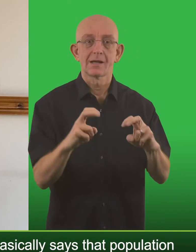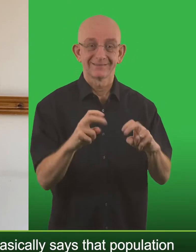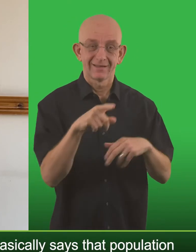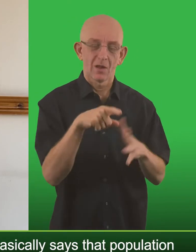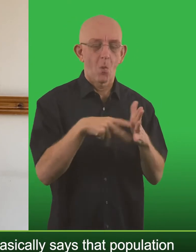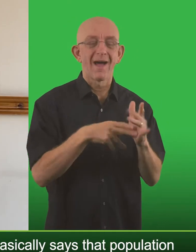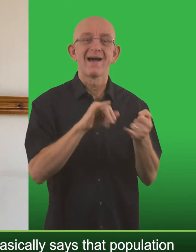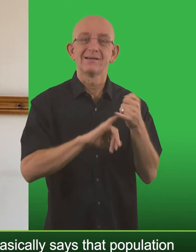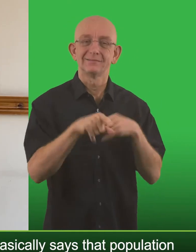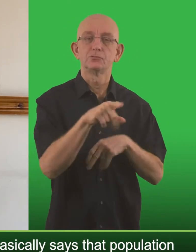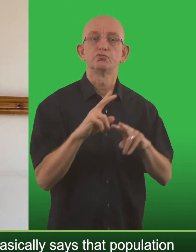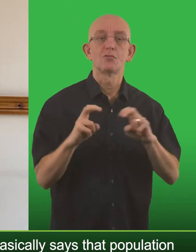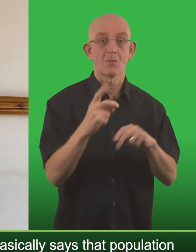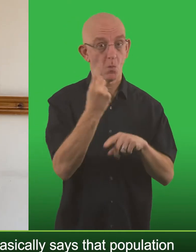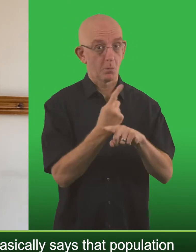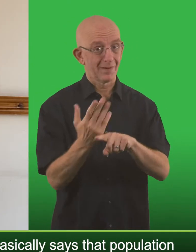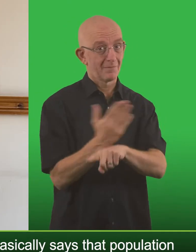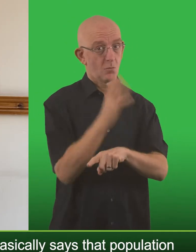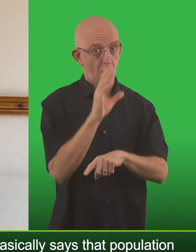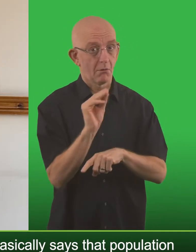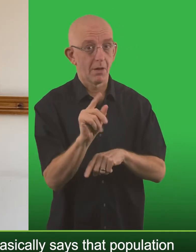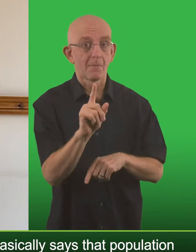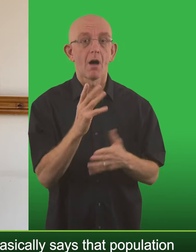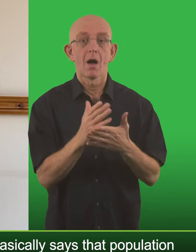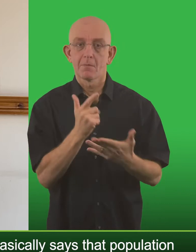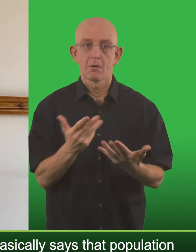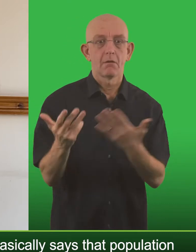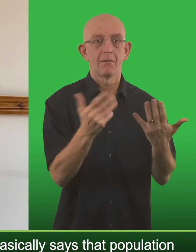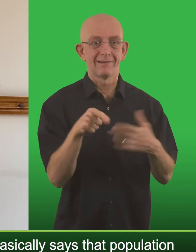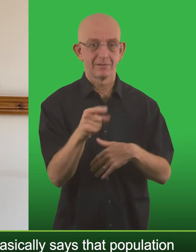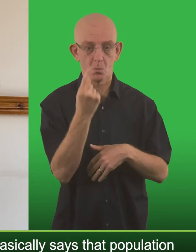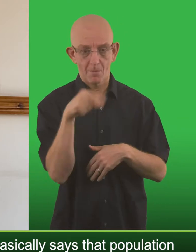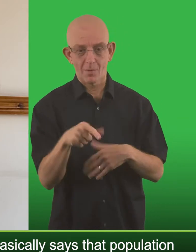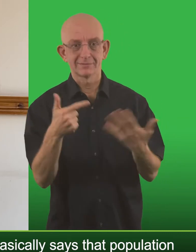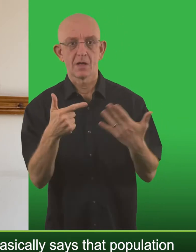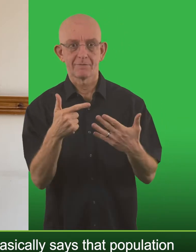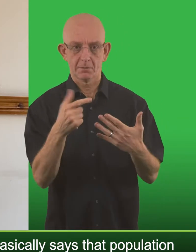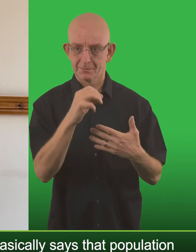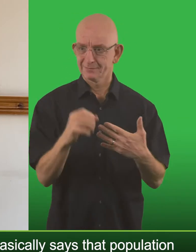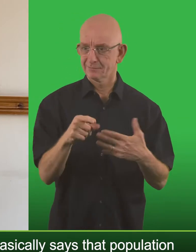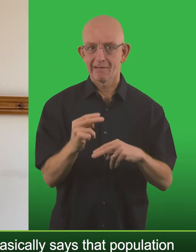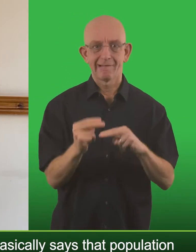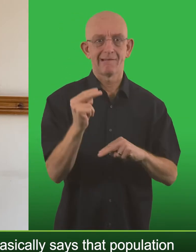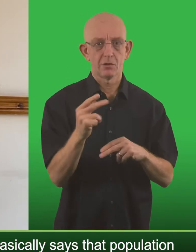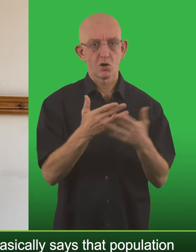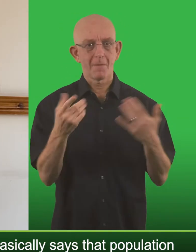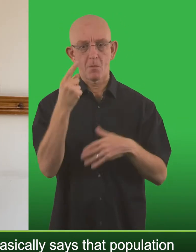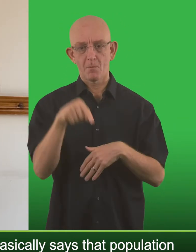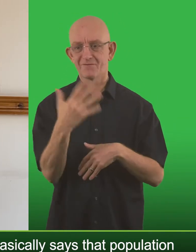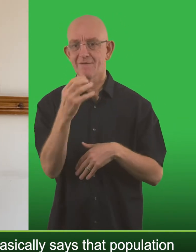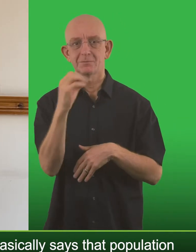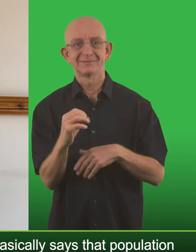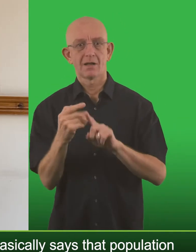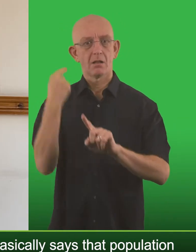study. MB, the ONS survey is a week behind, but basically says that population prevalence is about